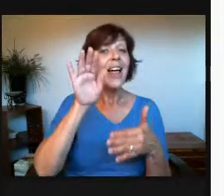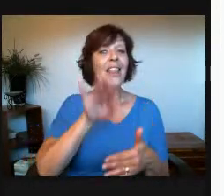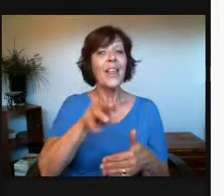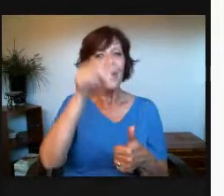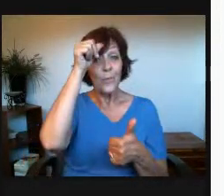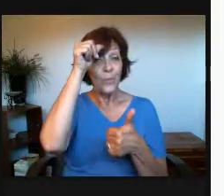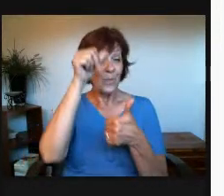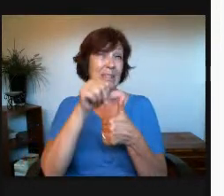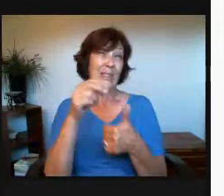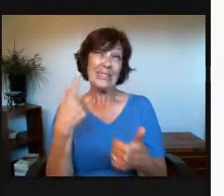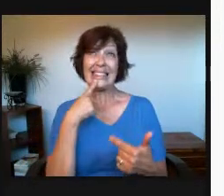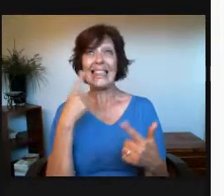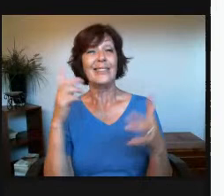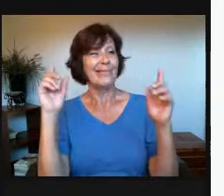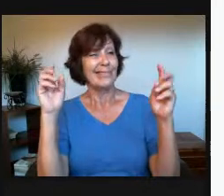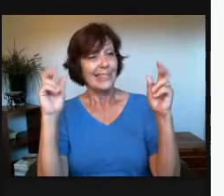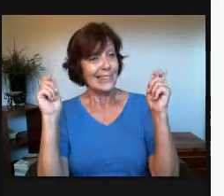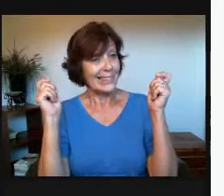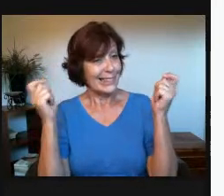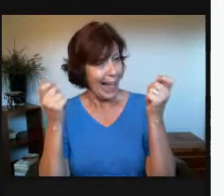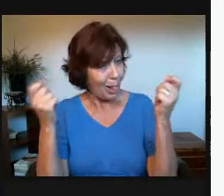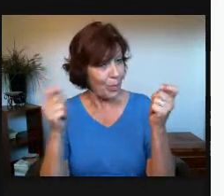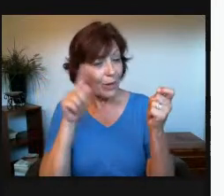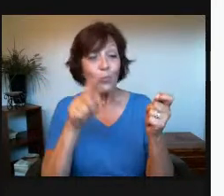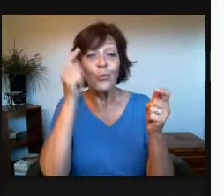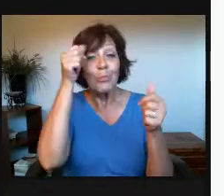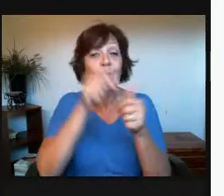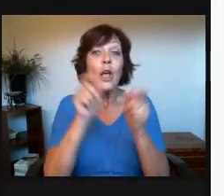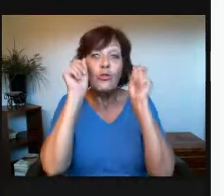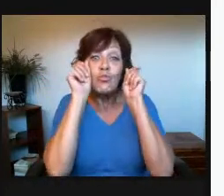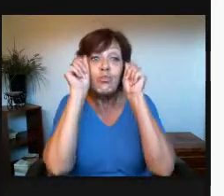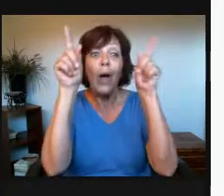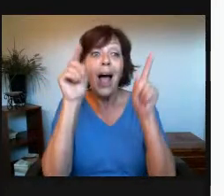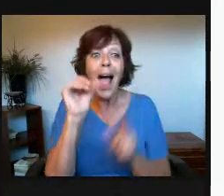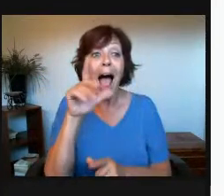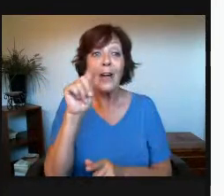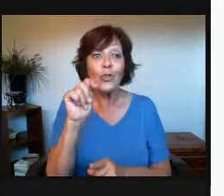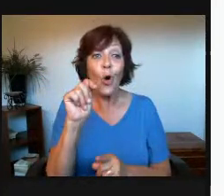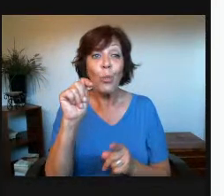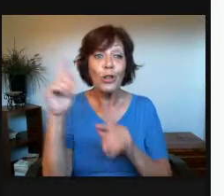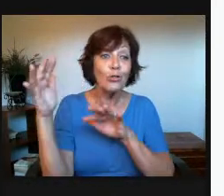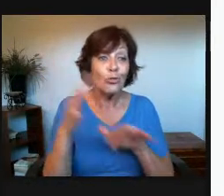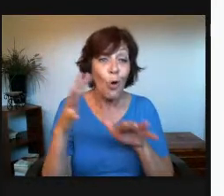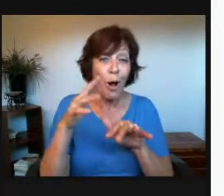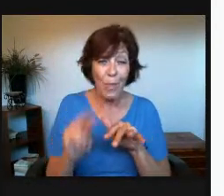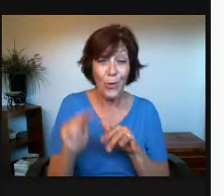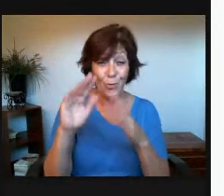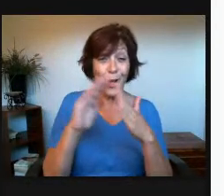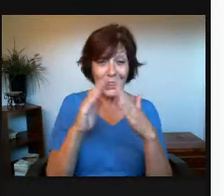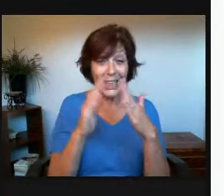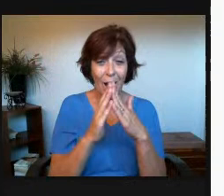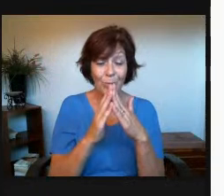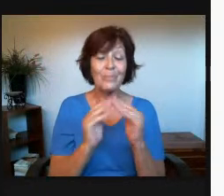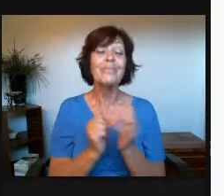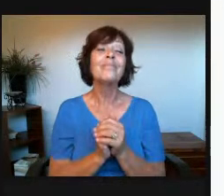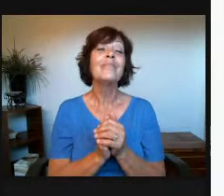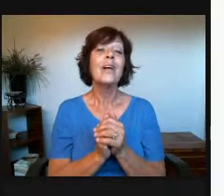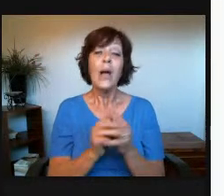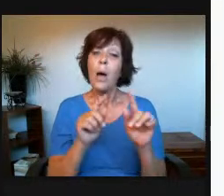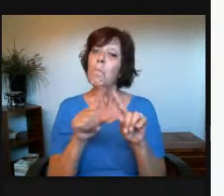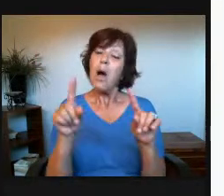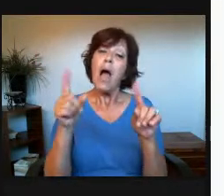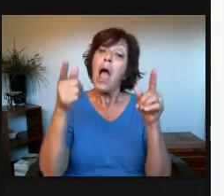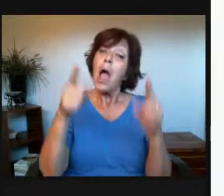I don't know if you want to say celebrating the surprise October storm that affected the North Towns, but we have winter storms